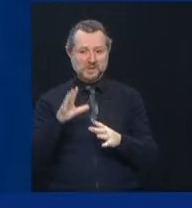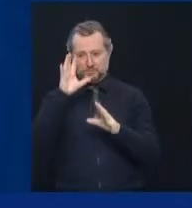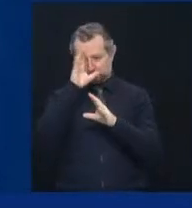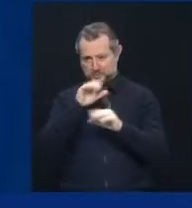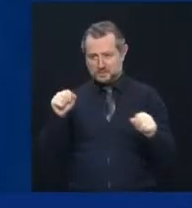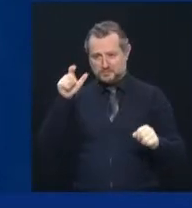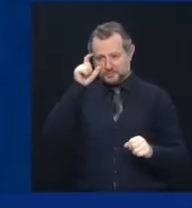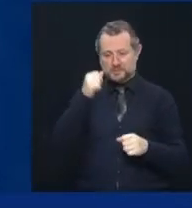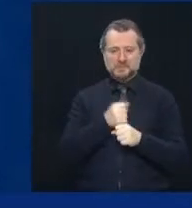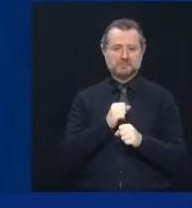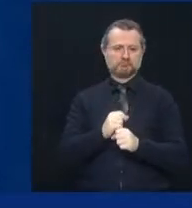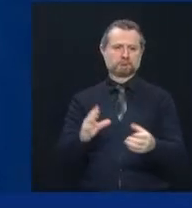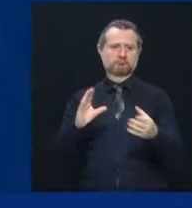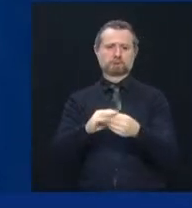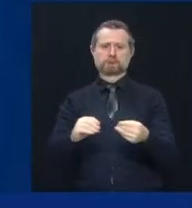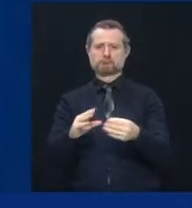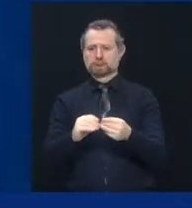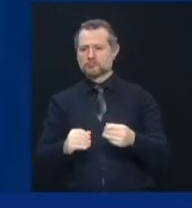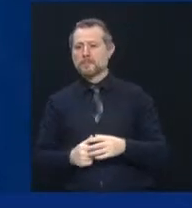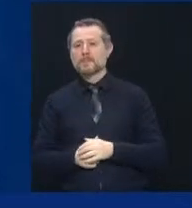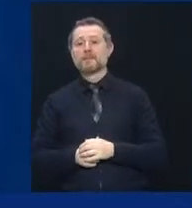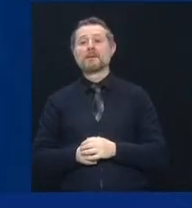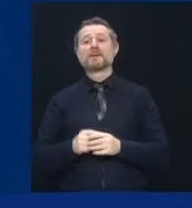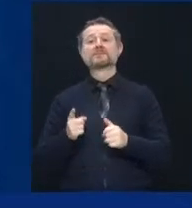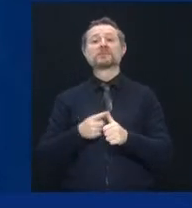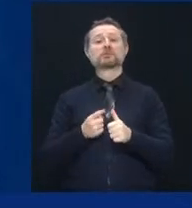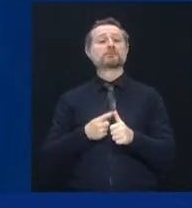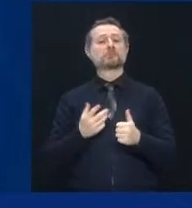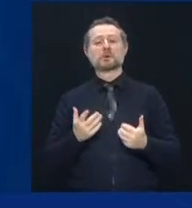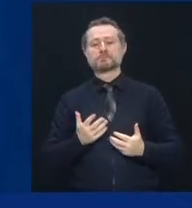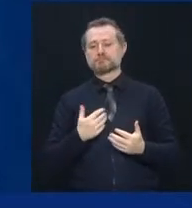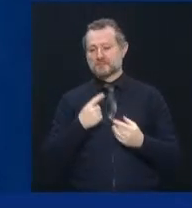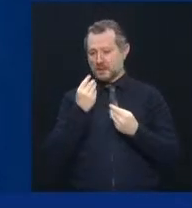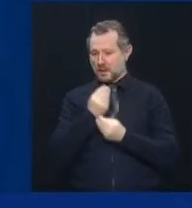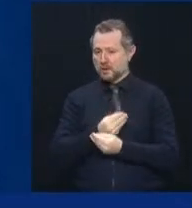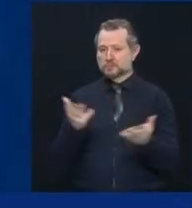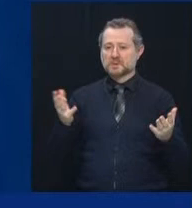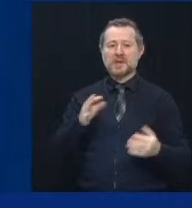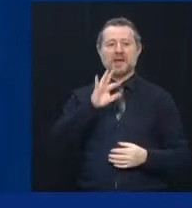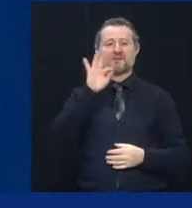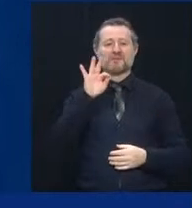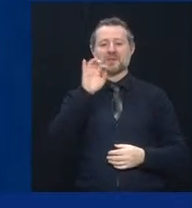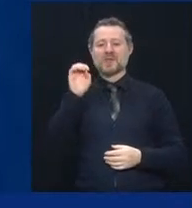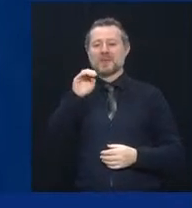But first, they announced what's called FEMA aid.